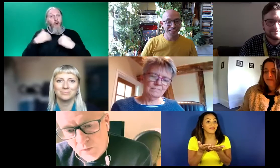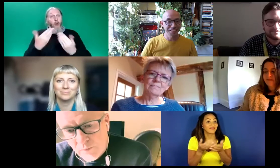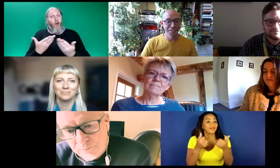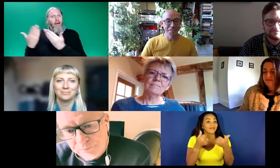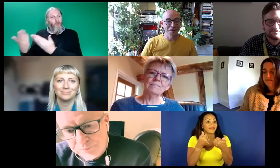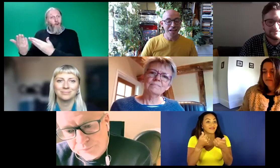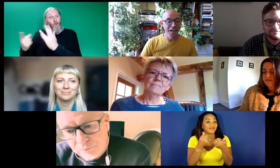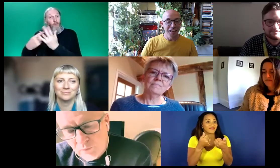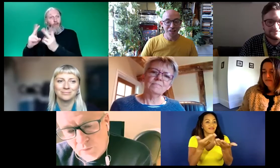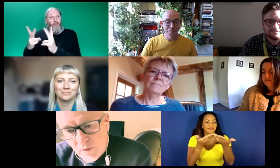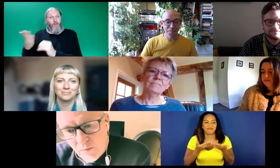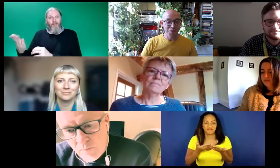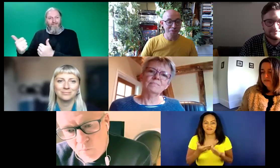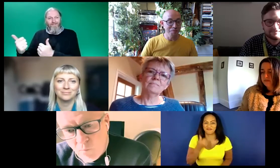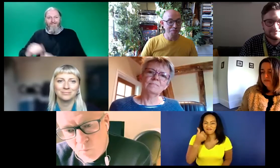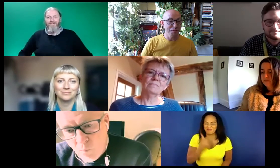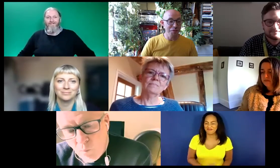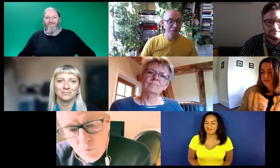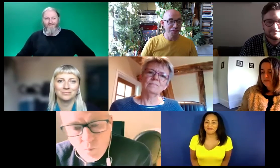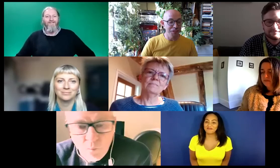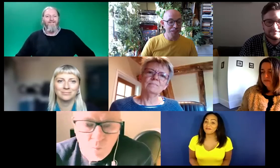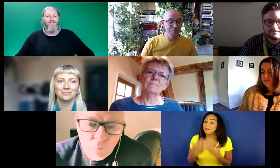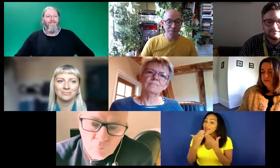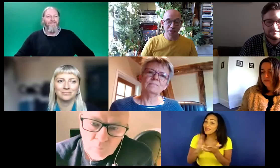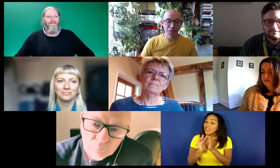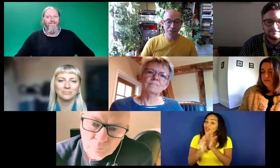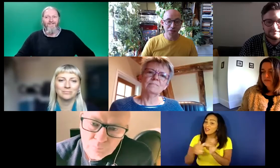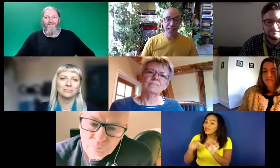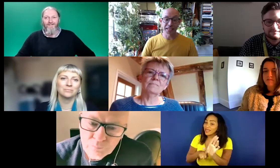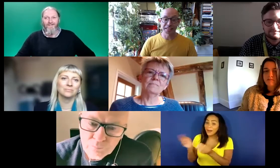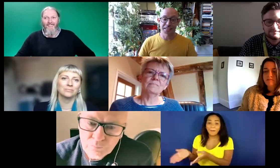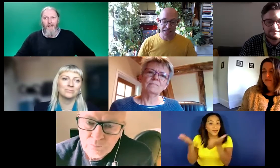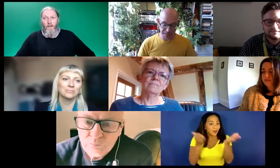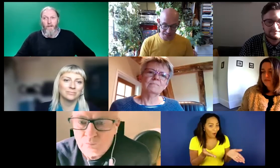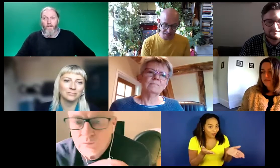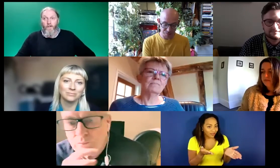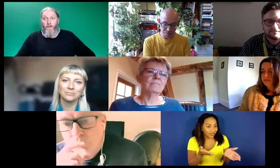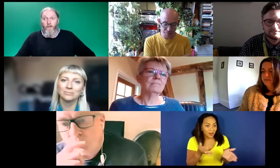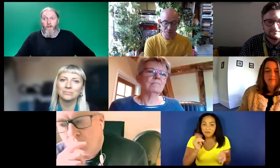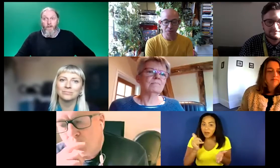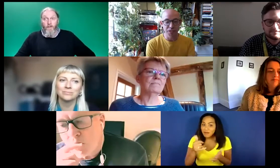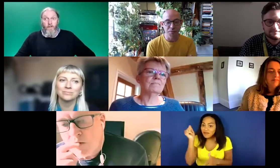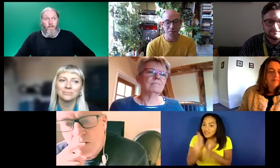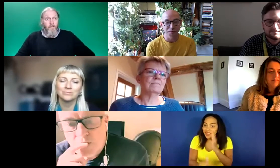Brilliant. Thank you, Henry. So moving on, maybe we go to Alex next.